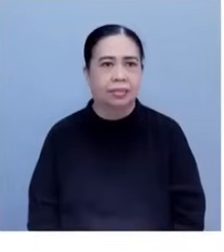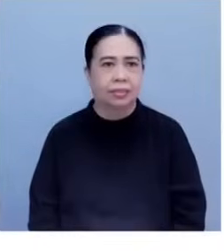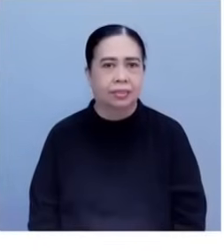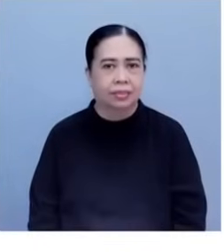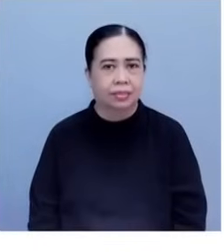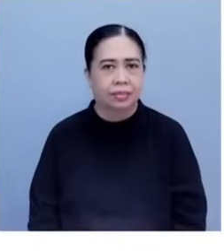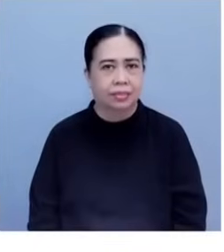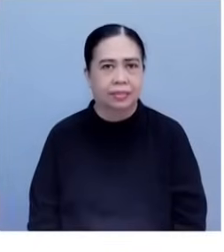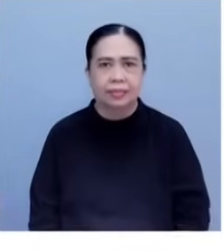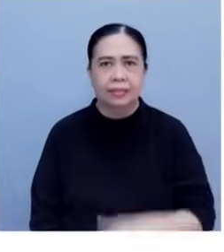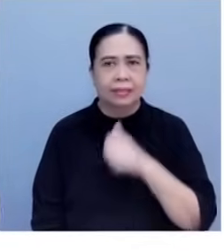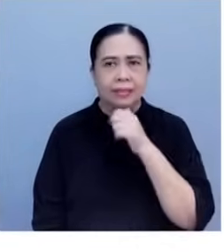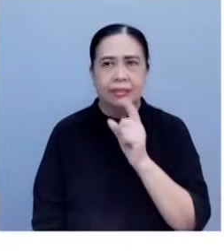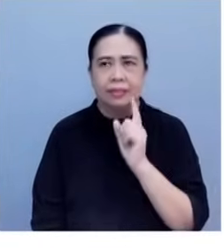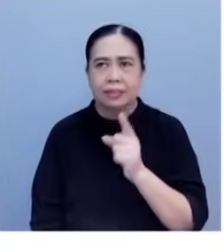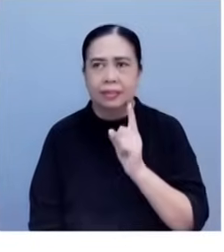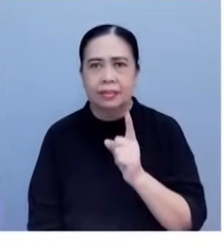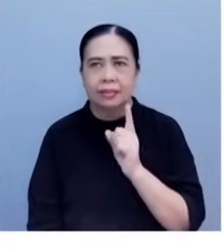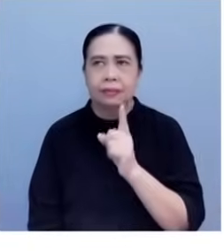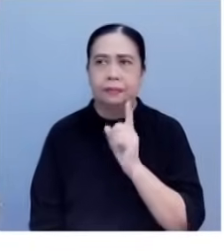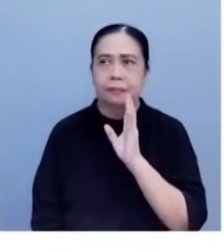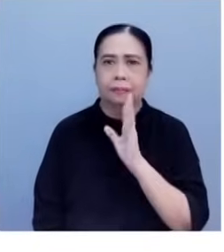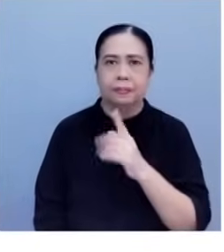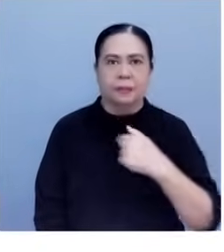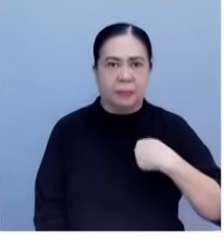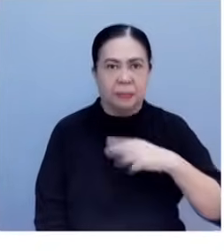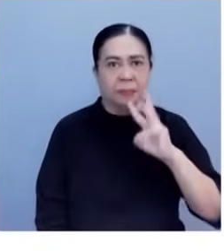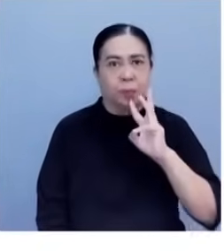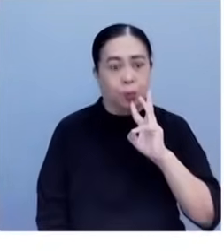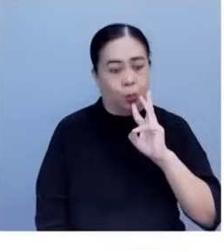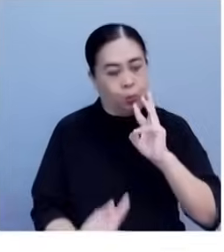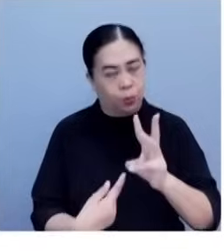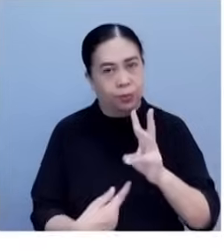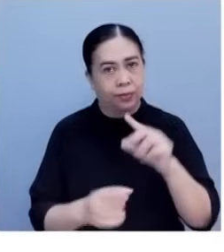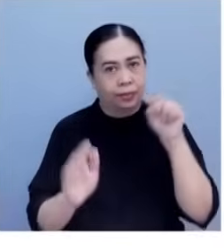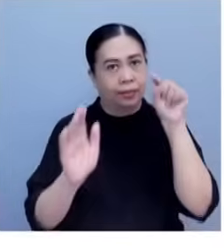It's not a threat, because a threat would be, I will kill you.